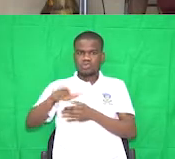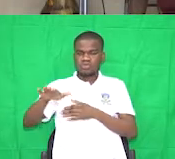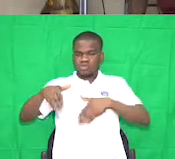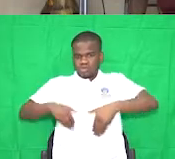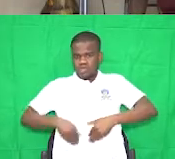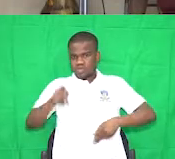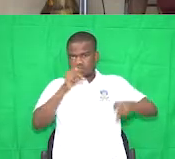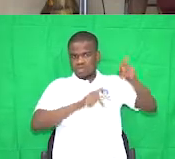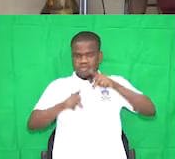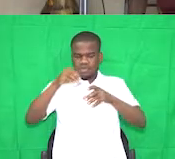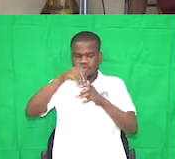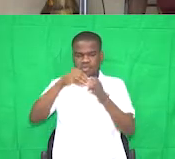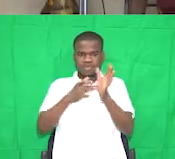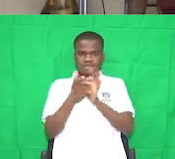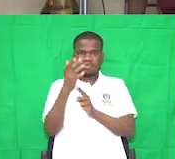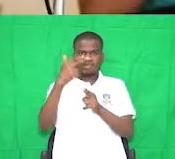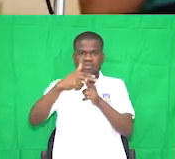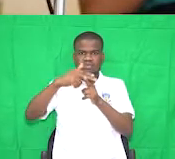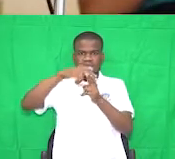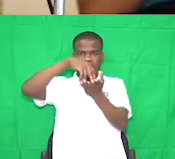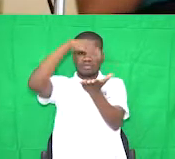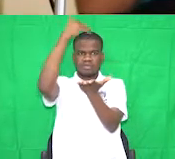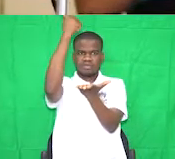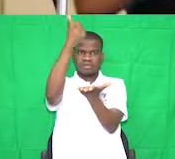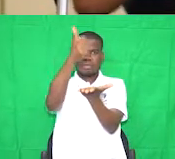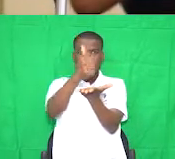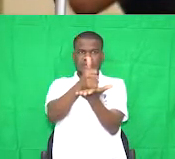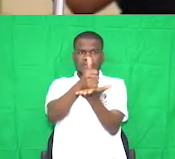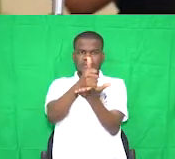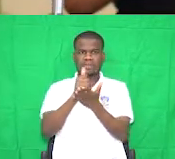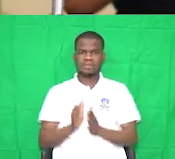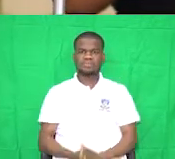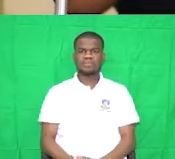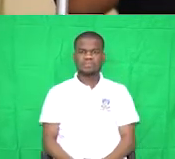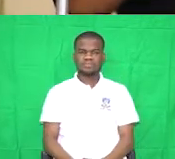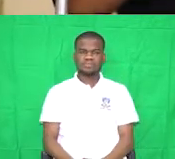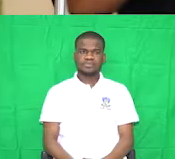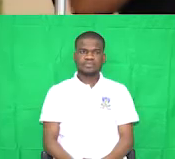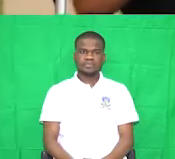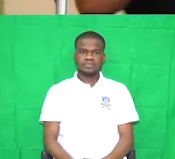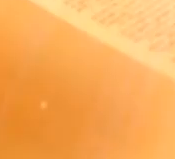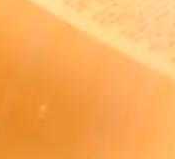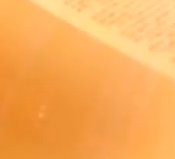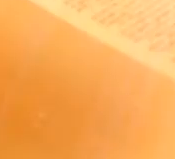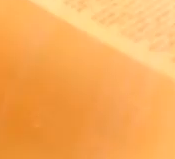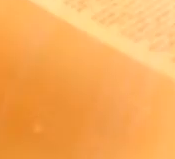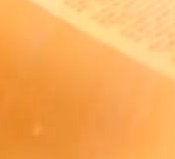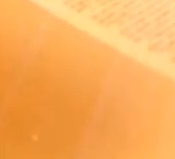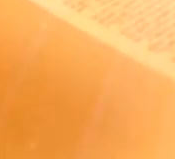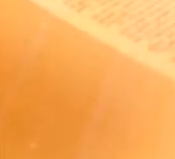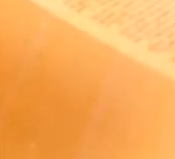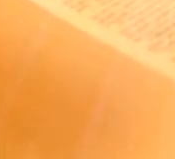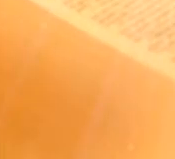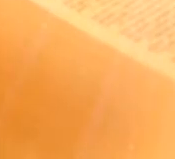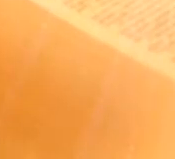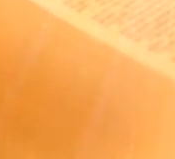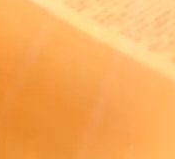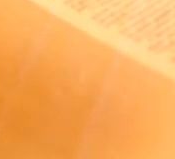us. In Jesus' name we have prayed. Amen. Amen.